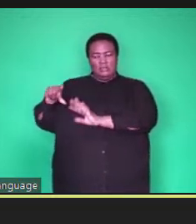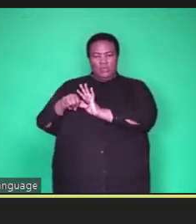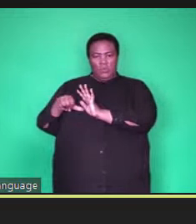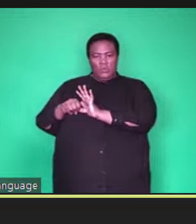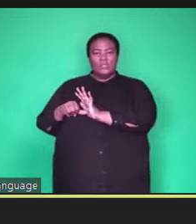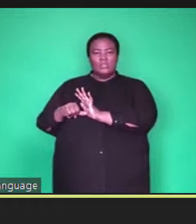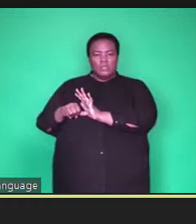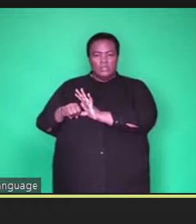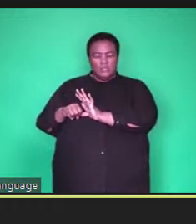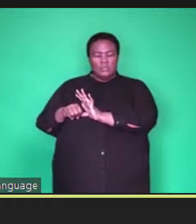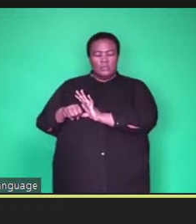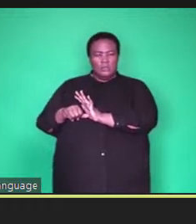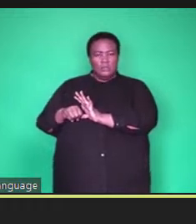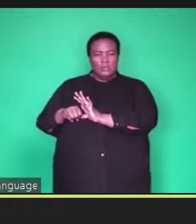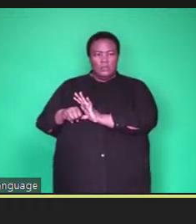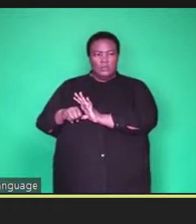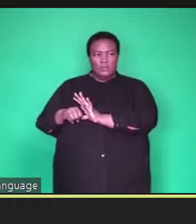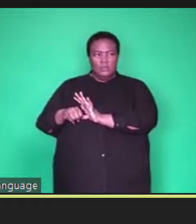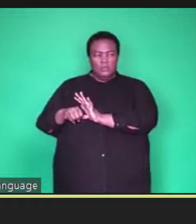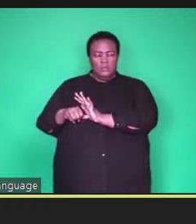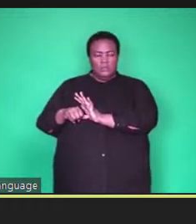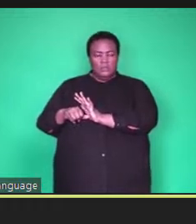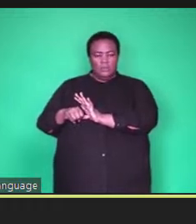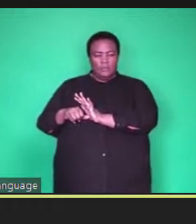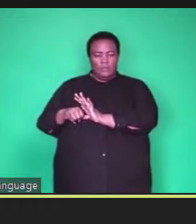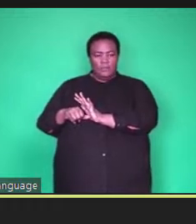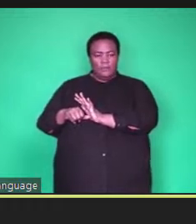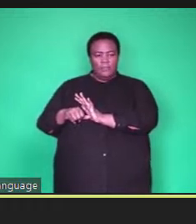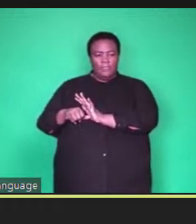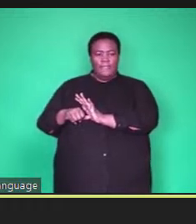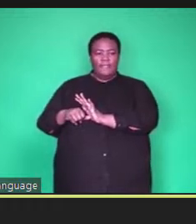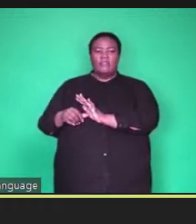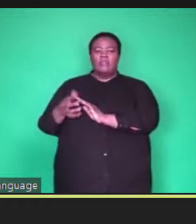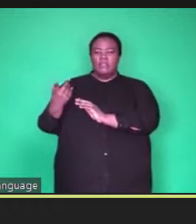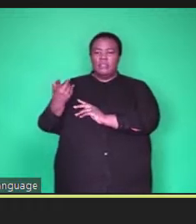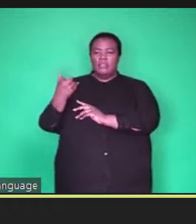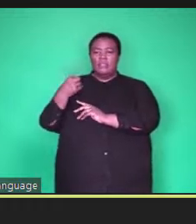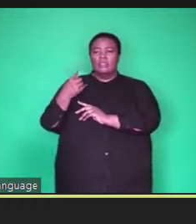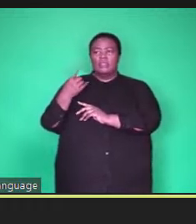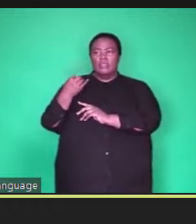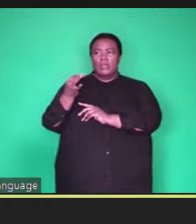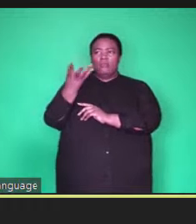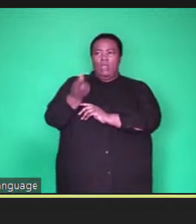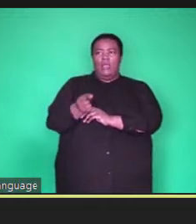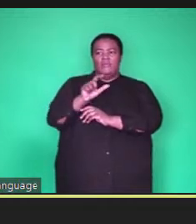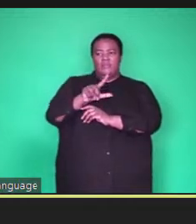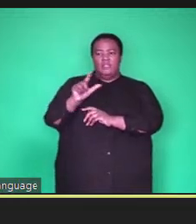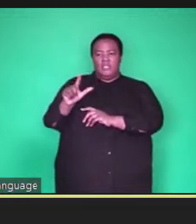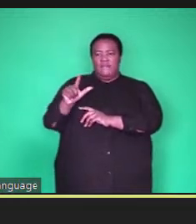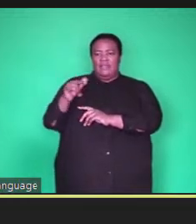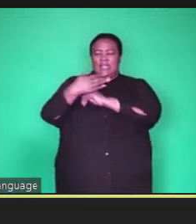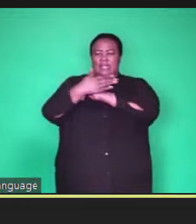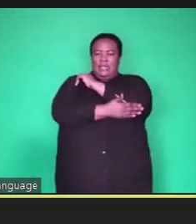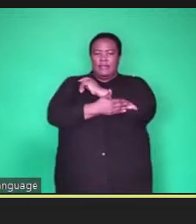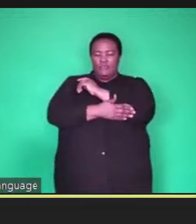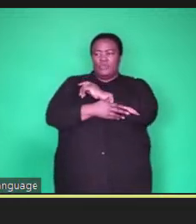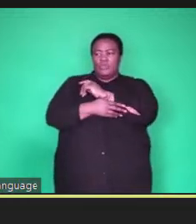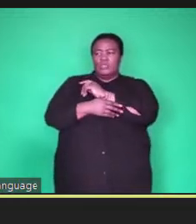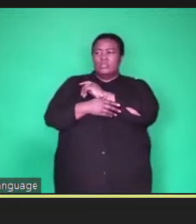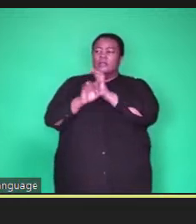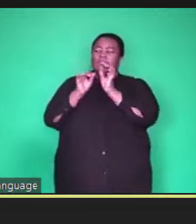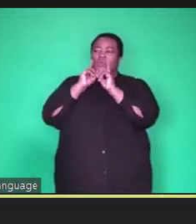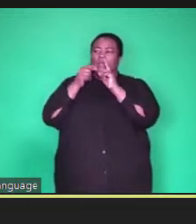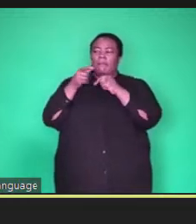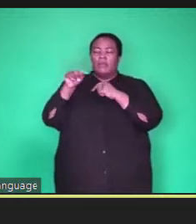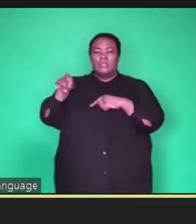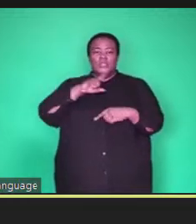and there's a lot of them, 77 in the country. And I'm mentioning these because